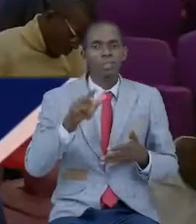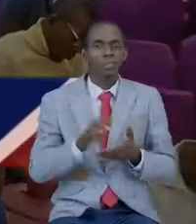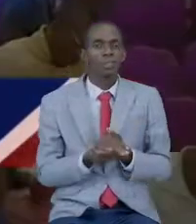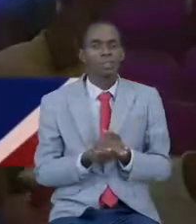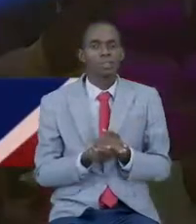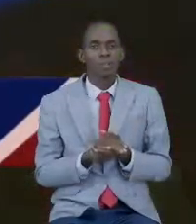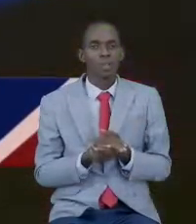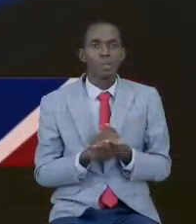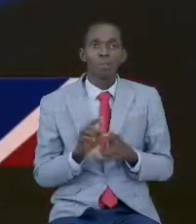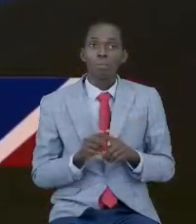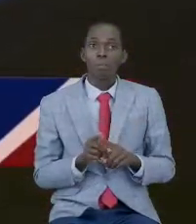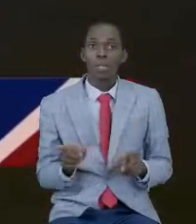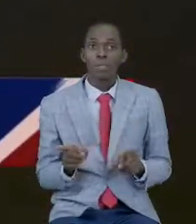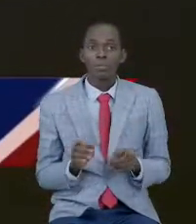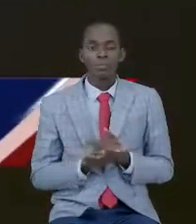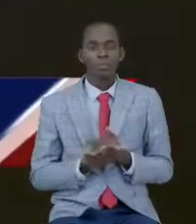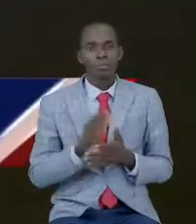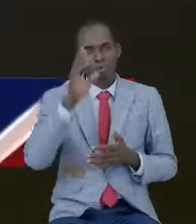But he